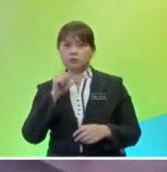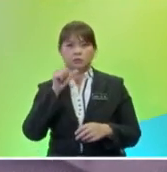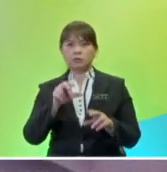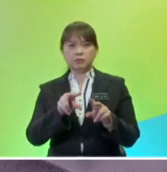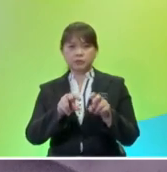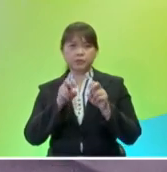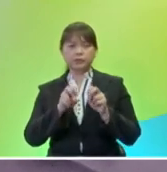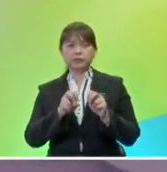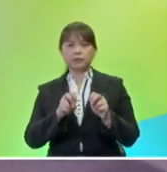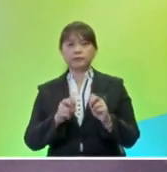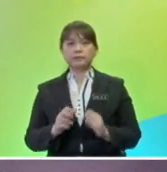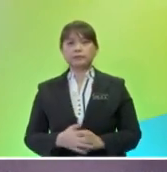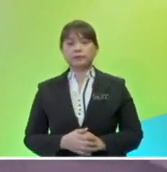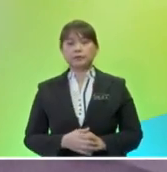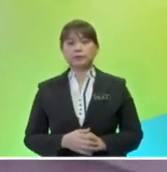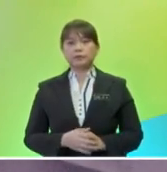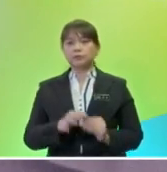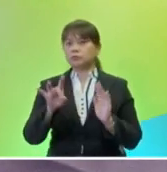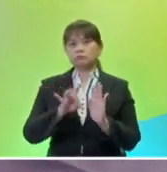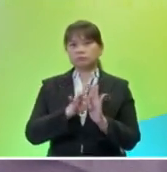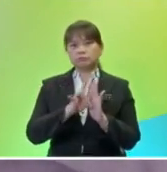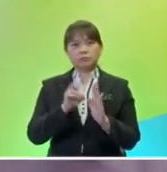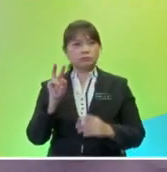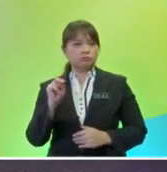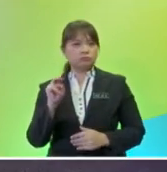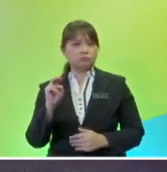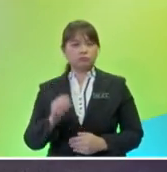it wasn't like the 10 cent just now. Oh, this is a